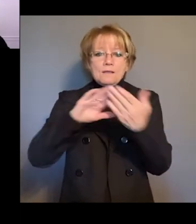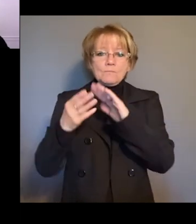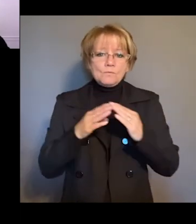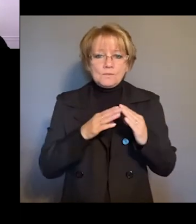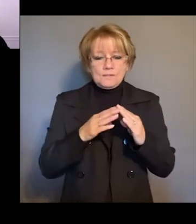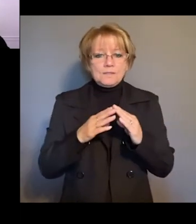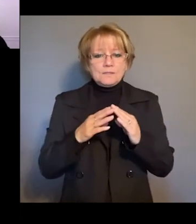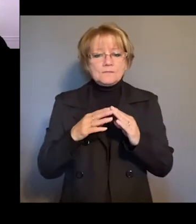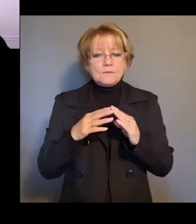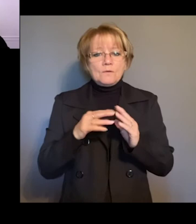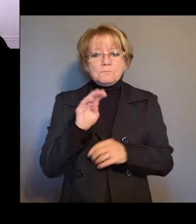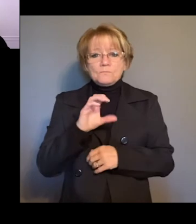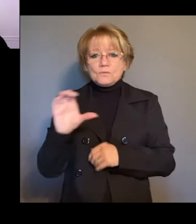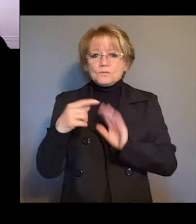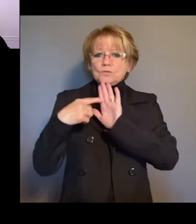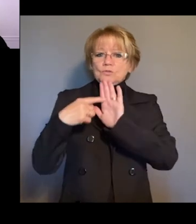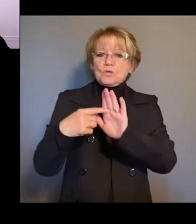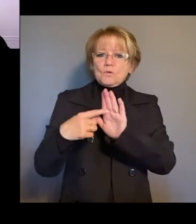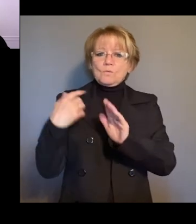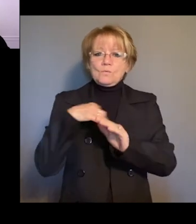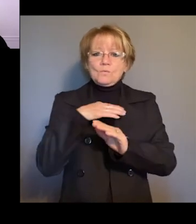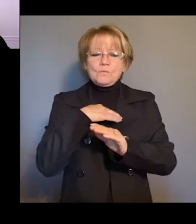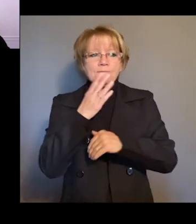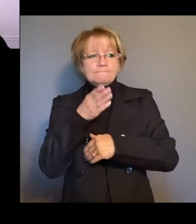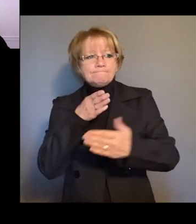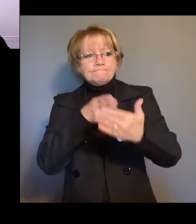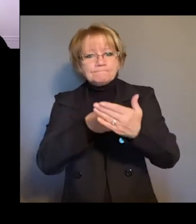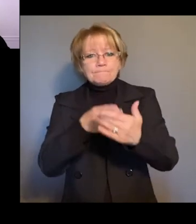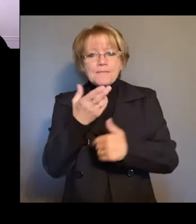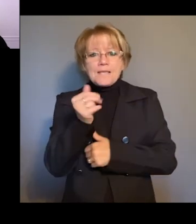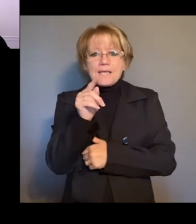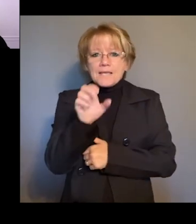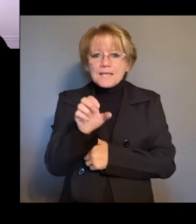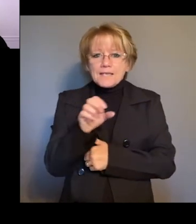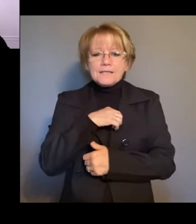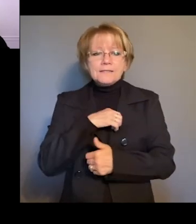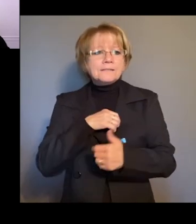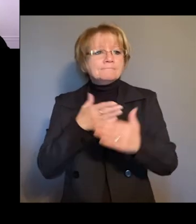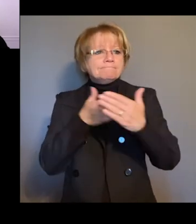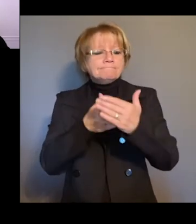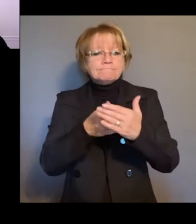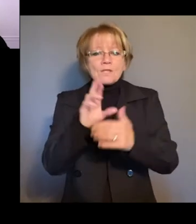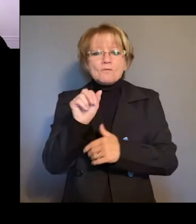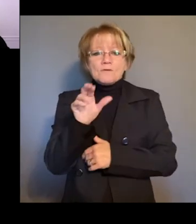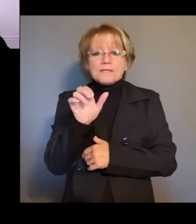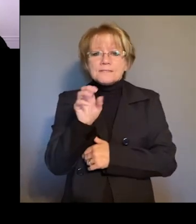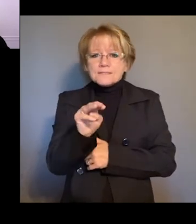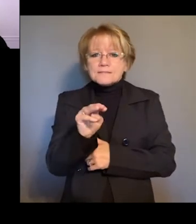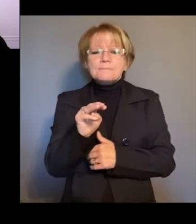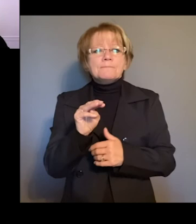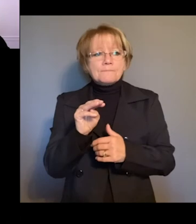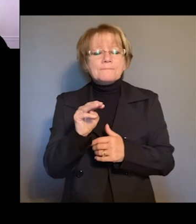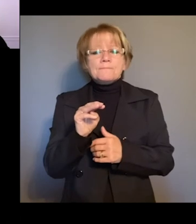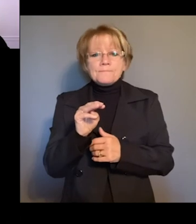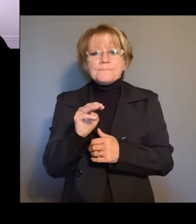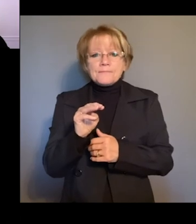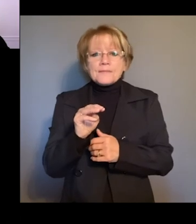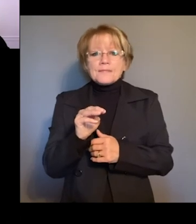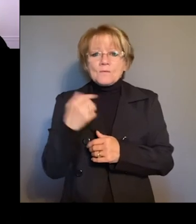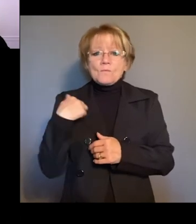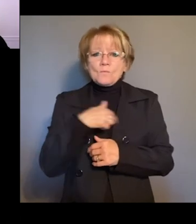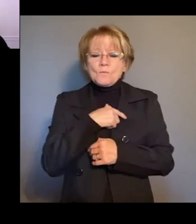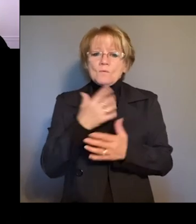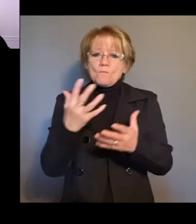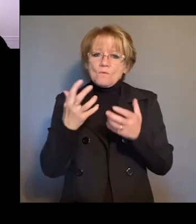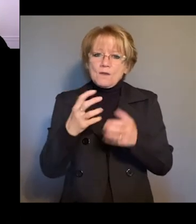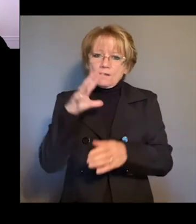So that way we show that Bristol stands against hate, stands against racism, and we wanted to be part of